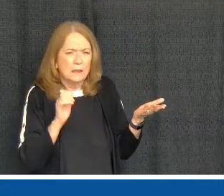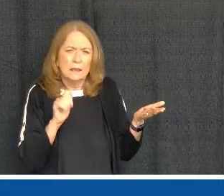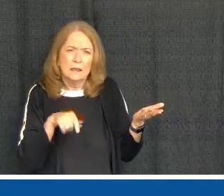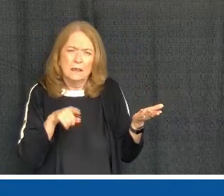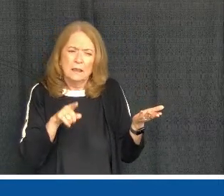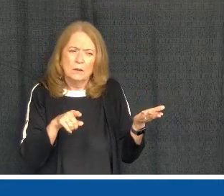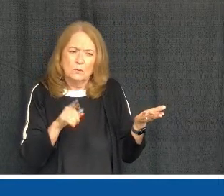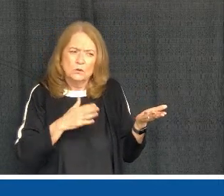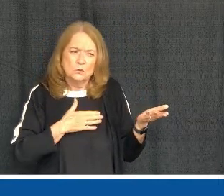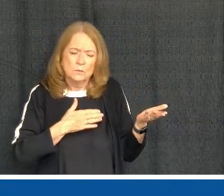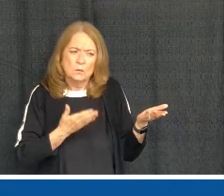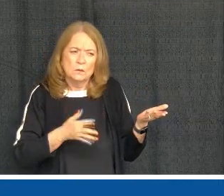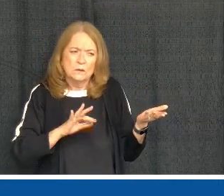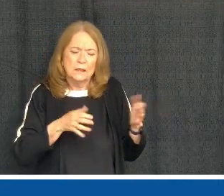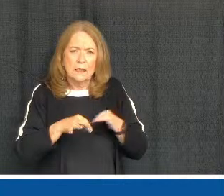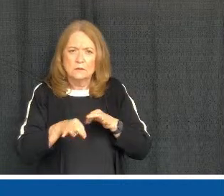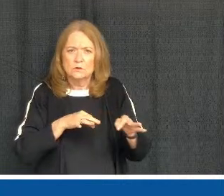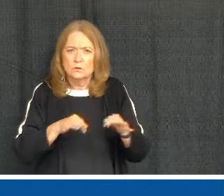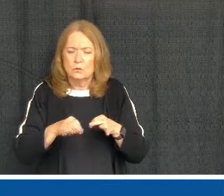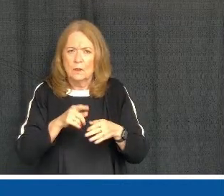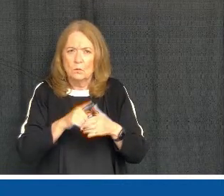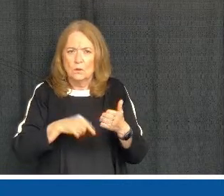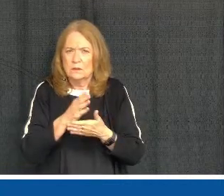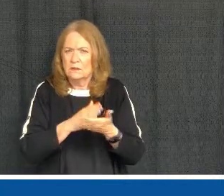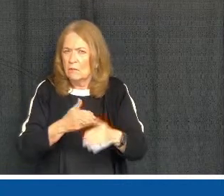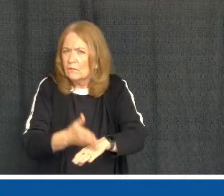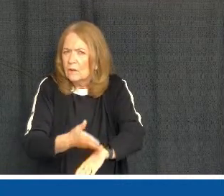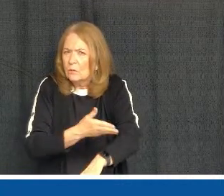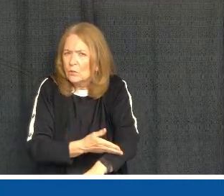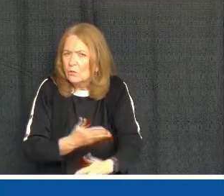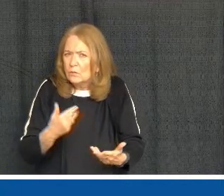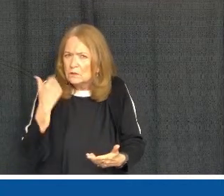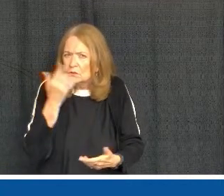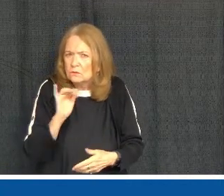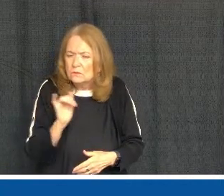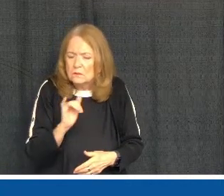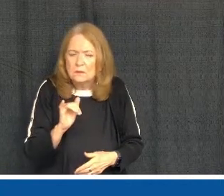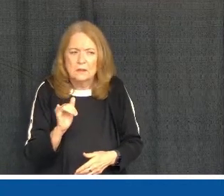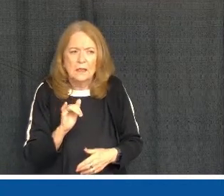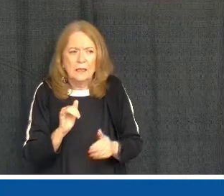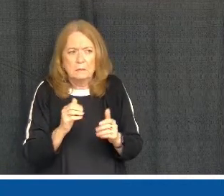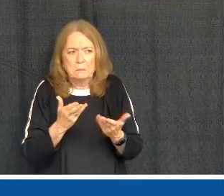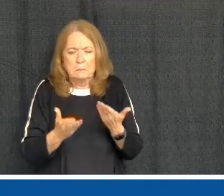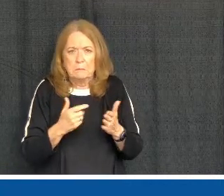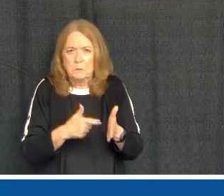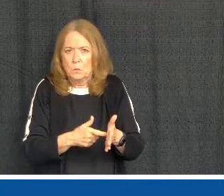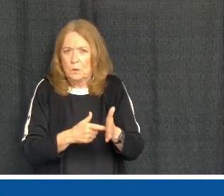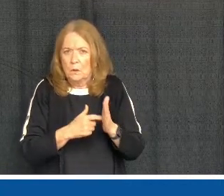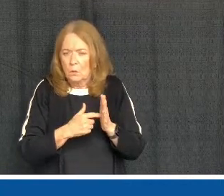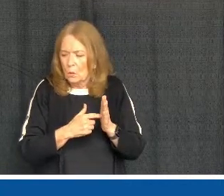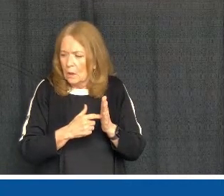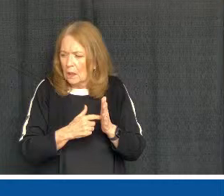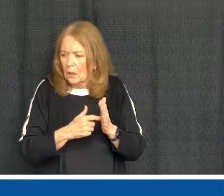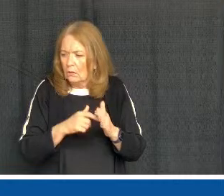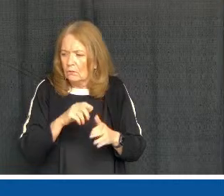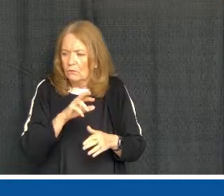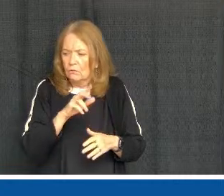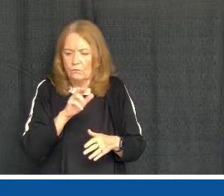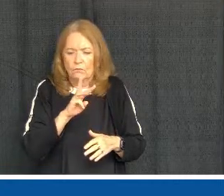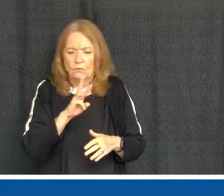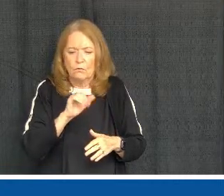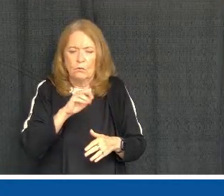would you be willing to kind of describe what some of the improvements would be that would be potentially required for Ringgold Road?